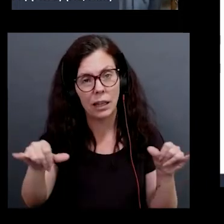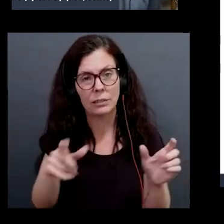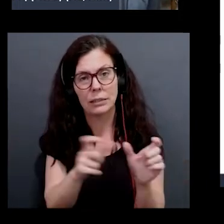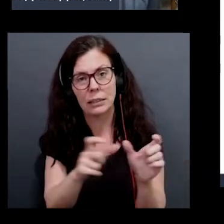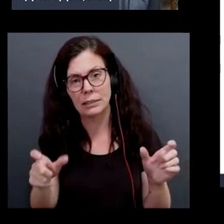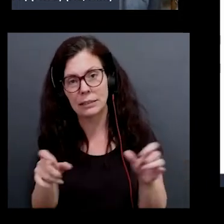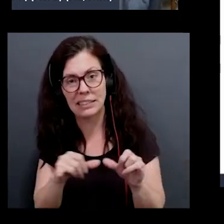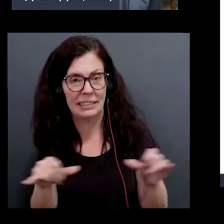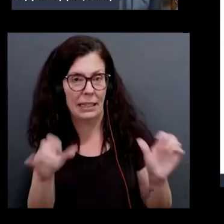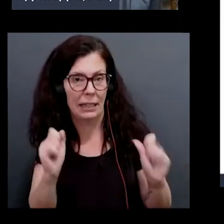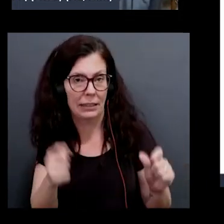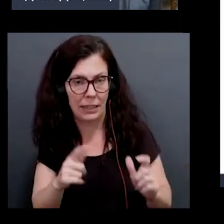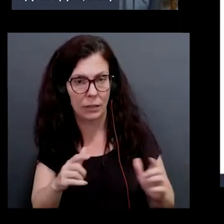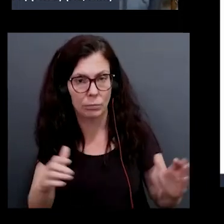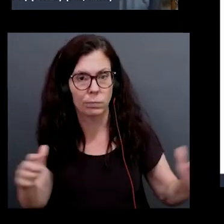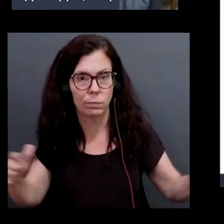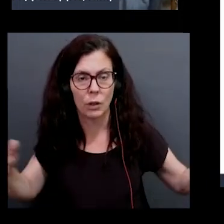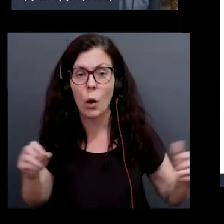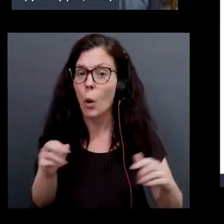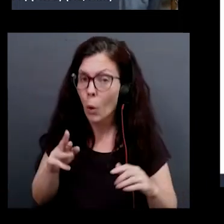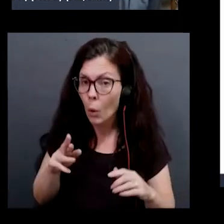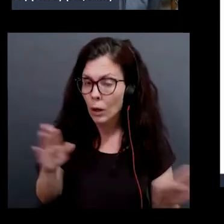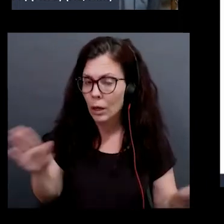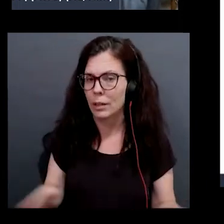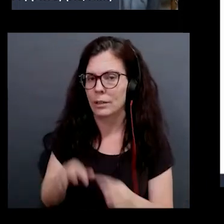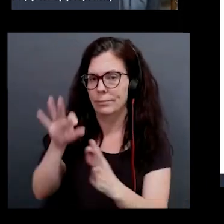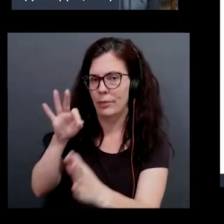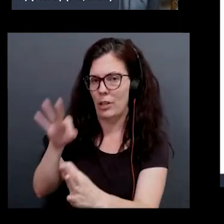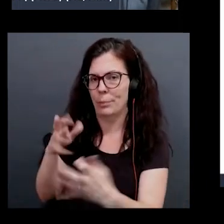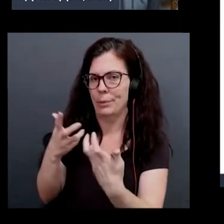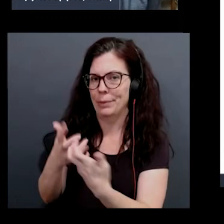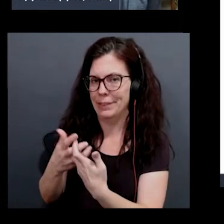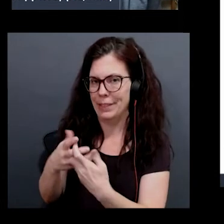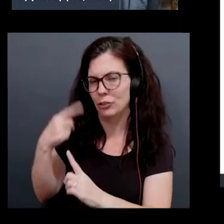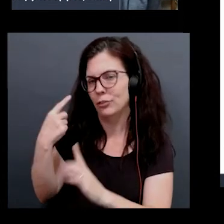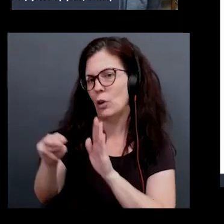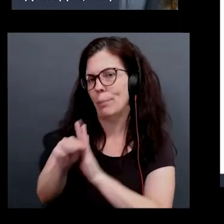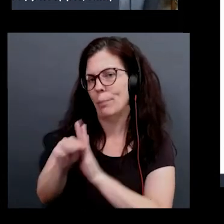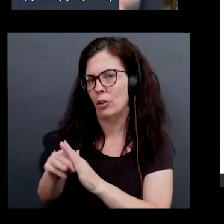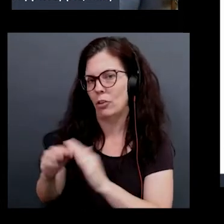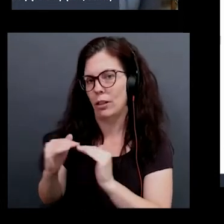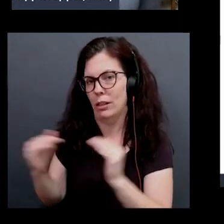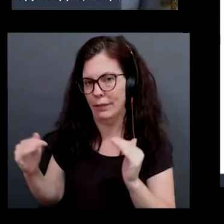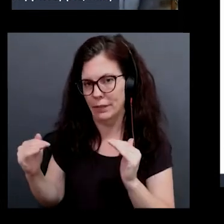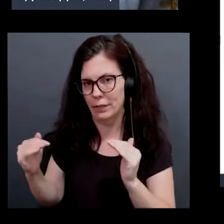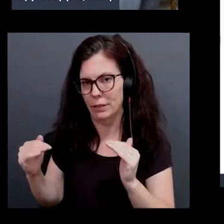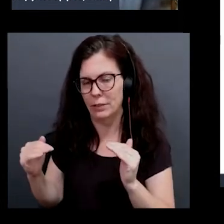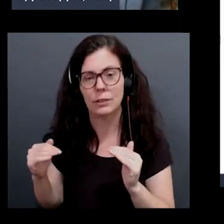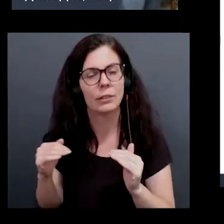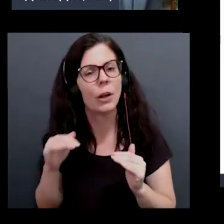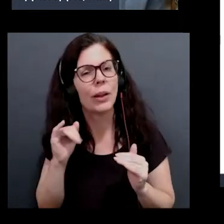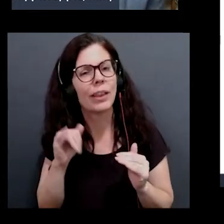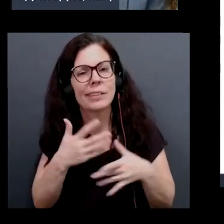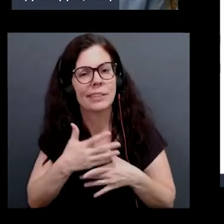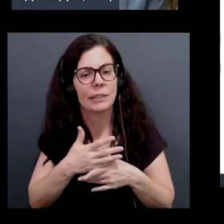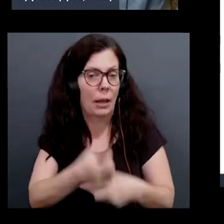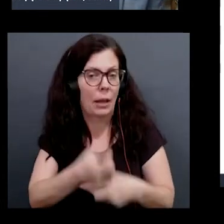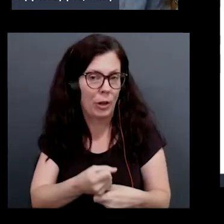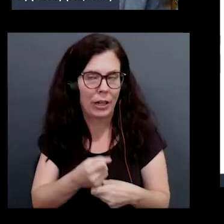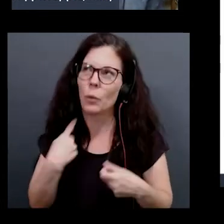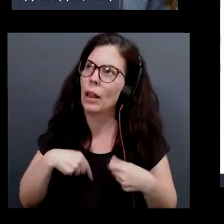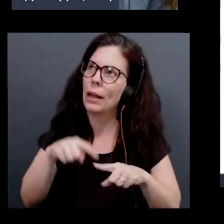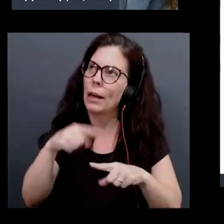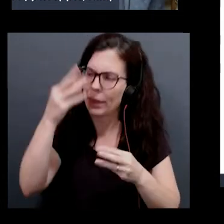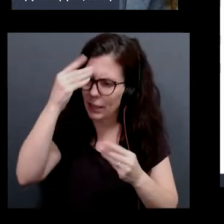we can tackle this from optimizations at the model level. So just kind of a summary, like as I'm thinking through and